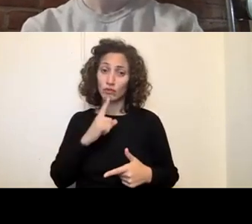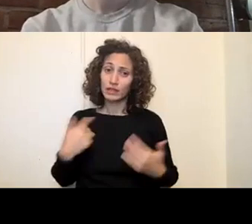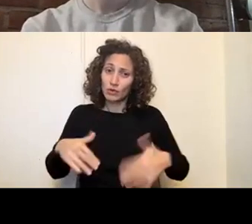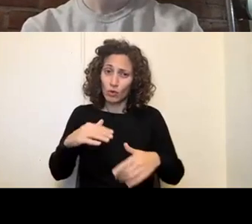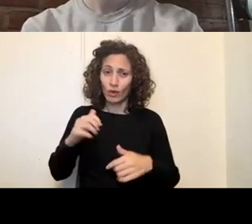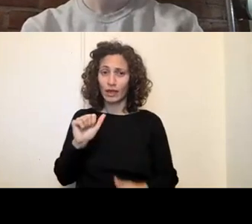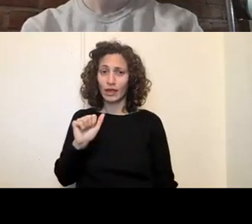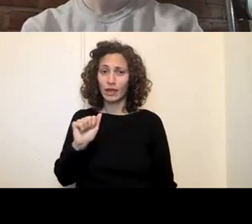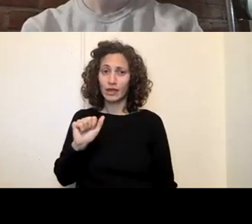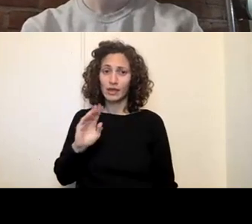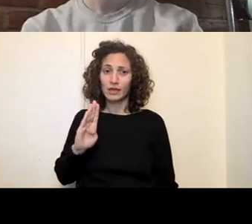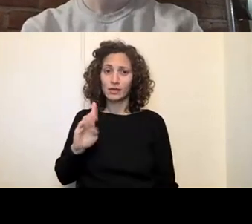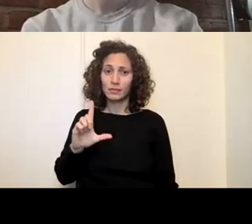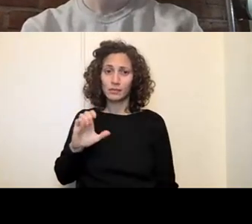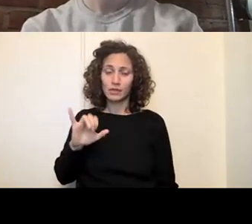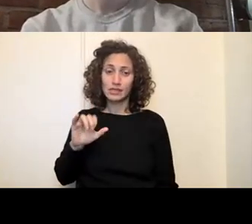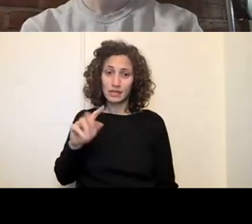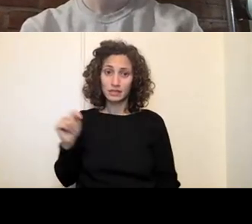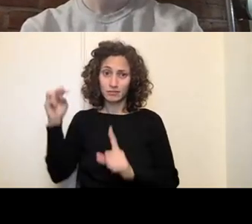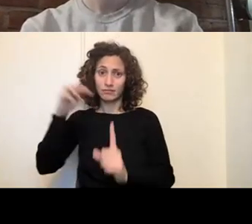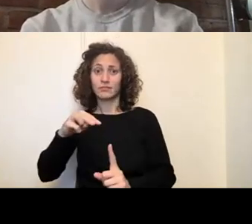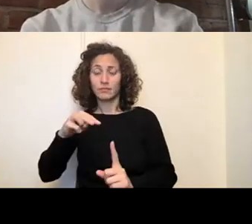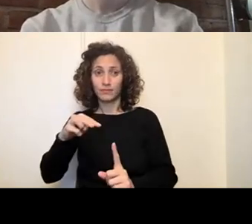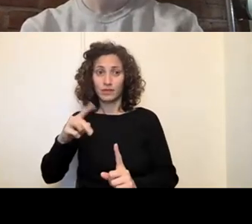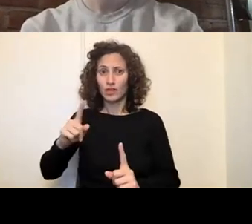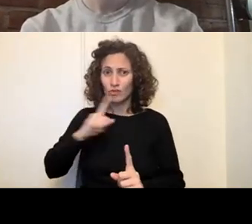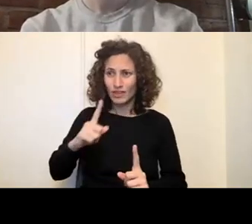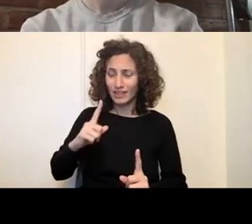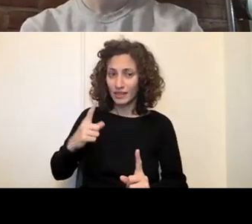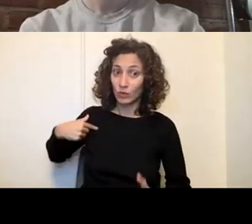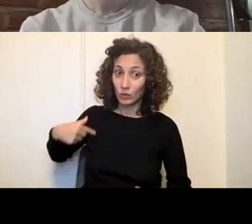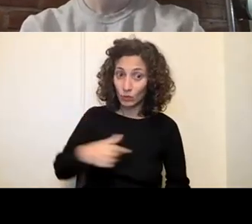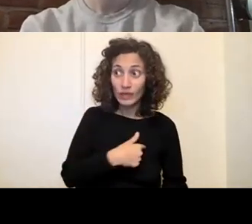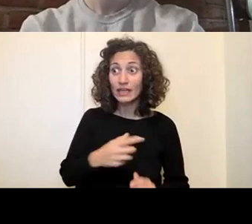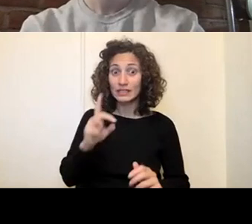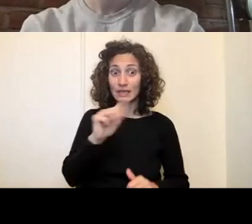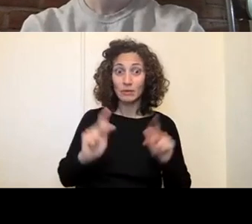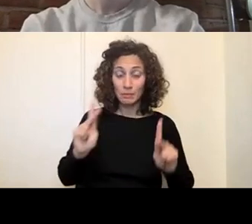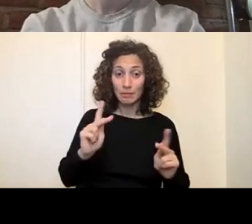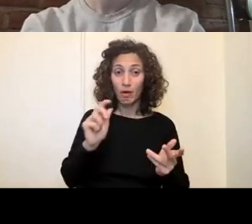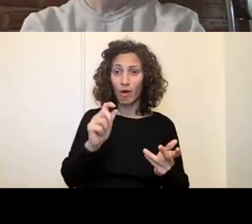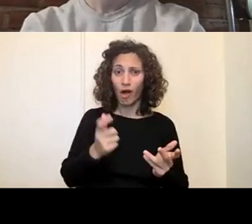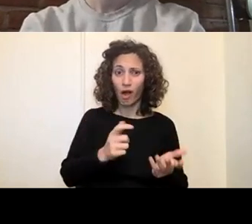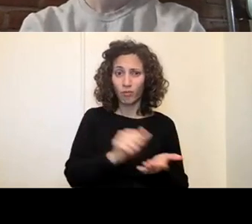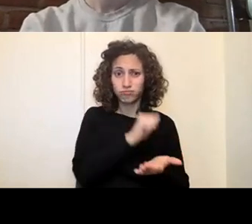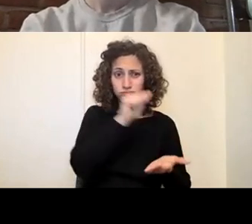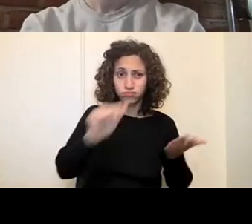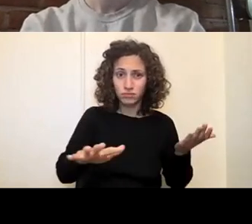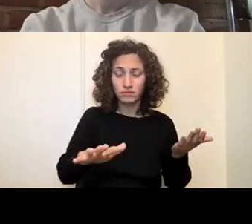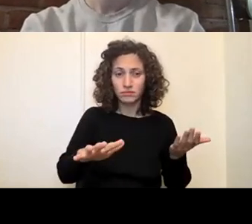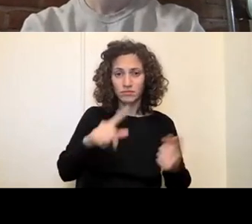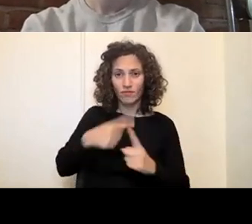being heteronormative, and it erases many of us who are disabled and many of us who have